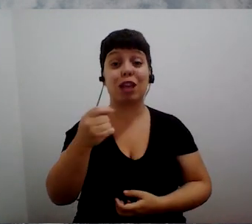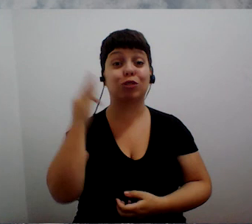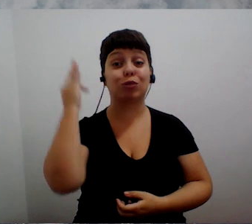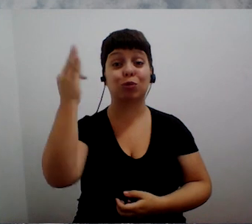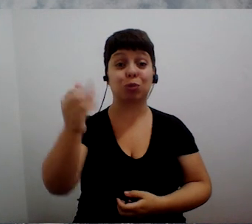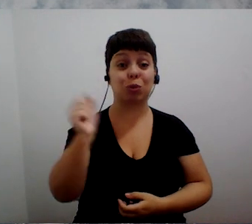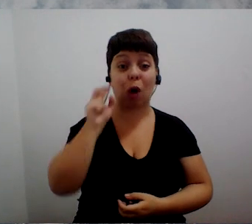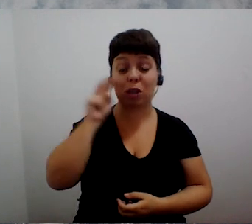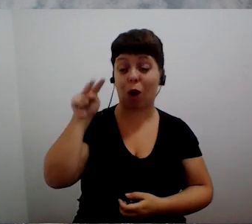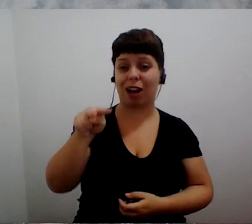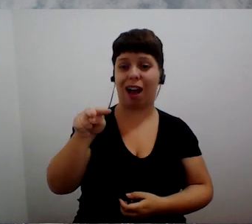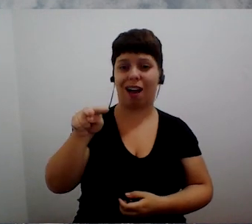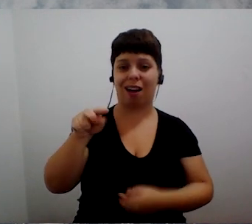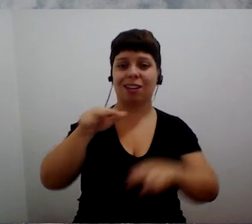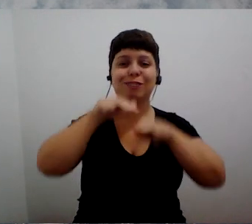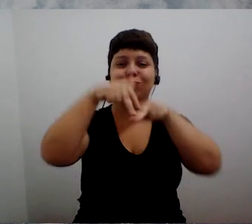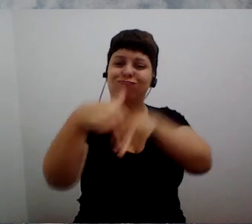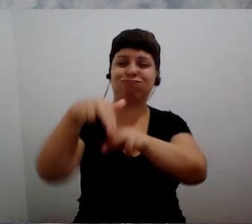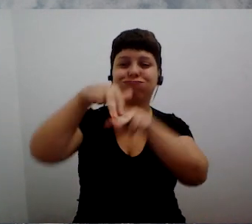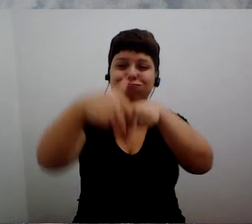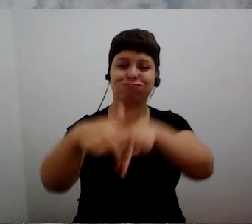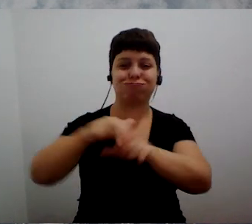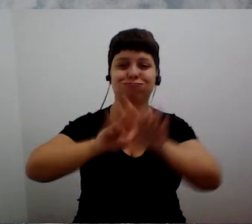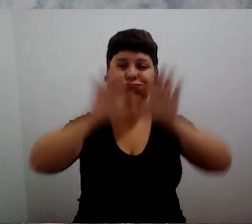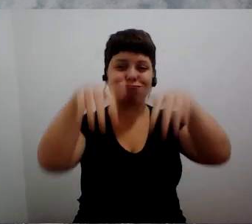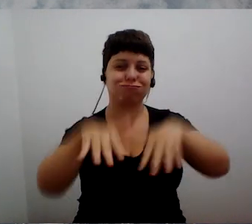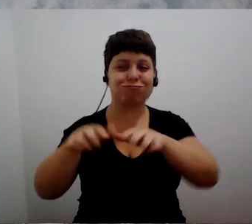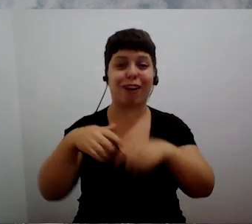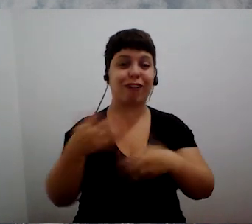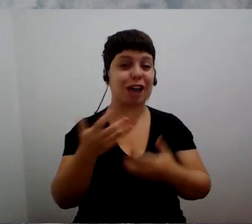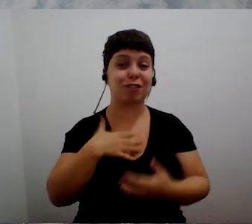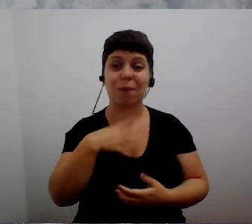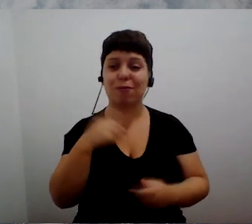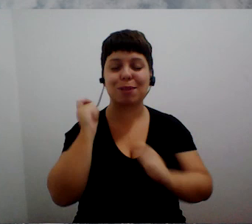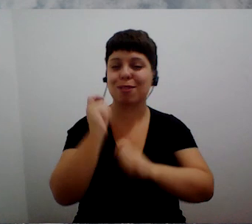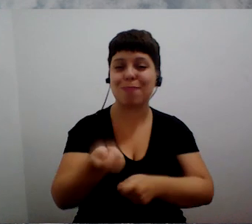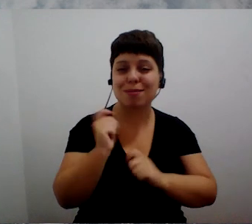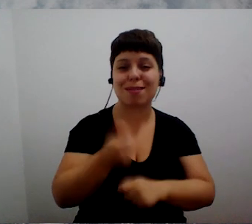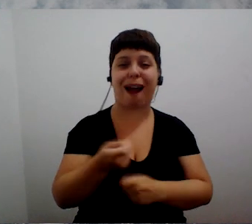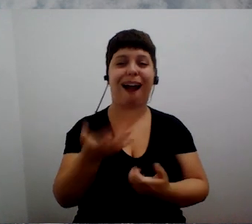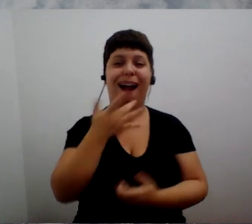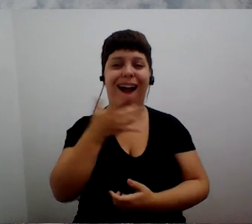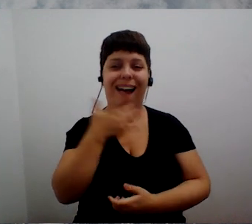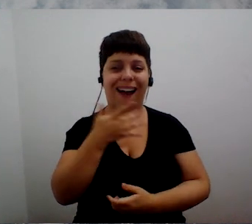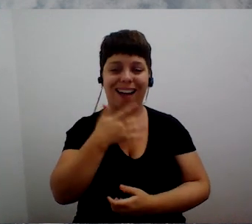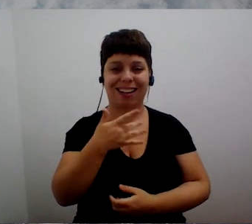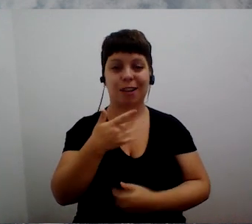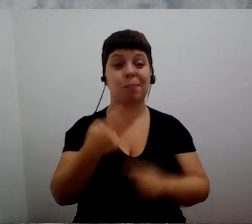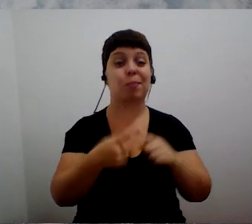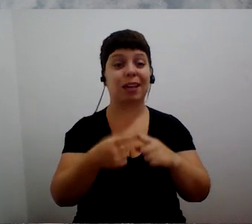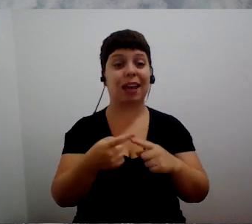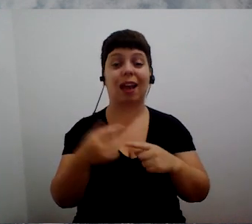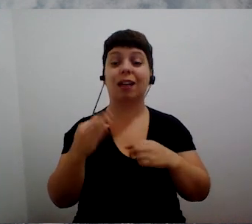at the ocean in the future. My son would be able to look at this, to surf the waves, to ride the waves,